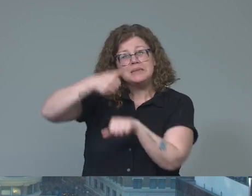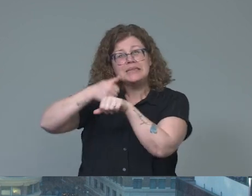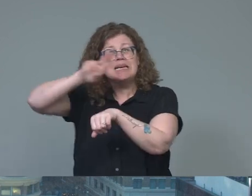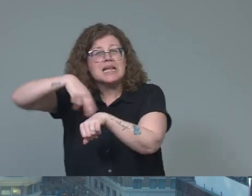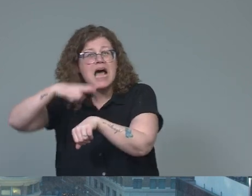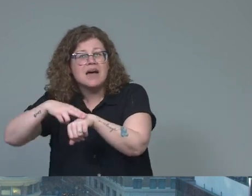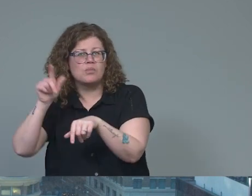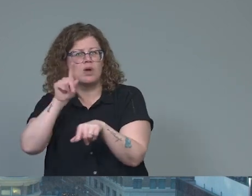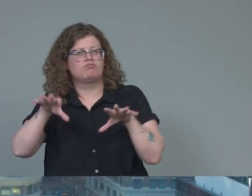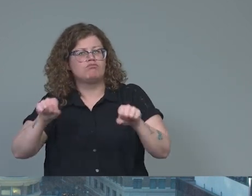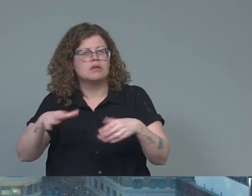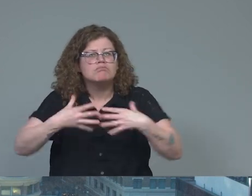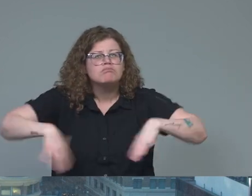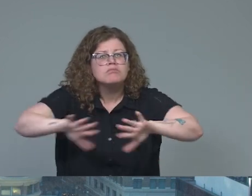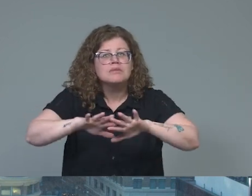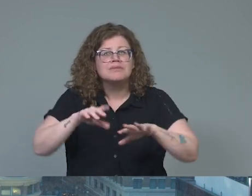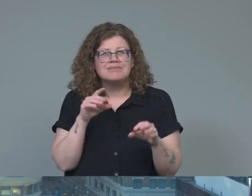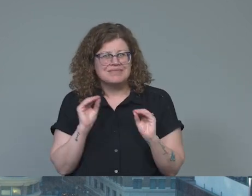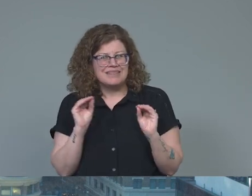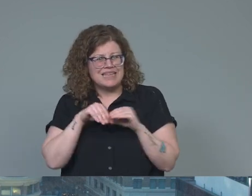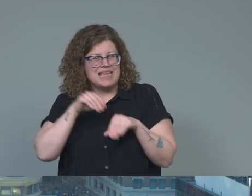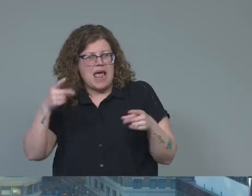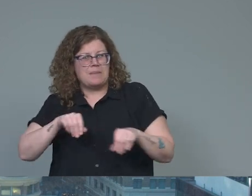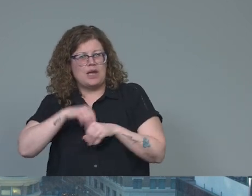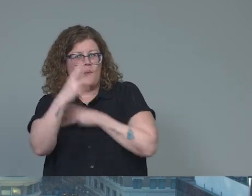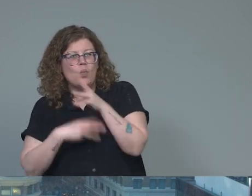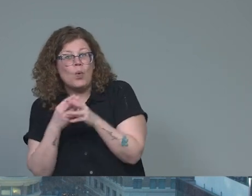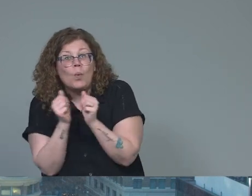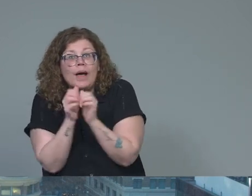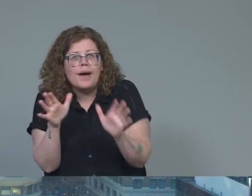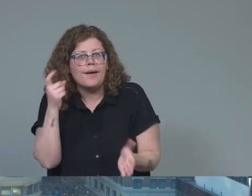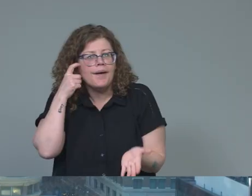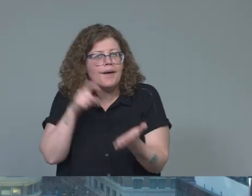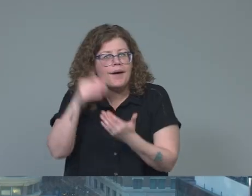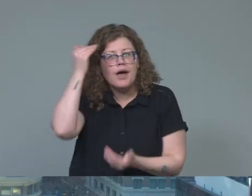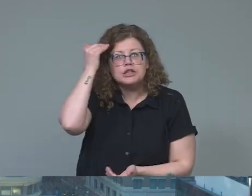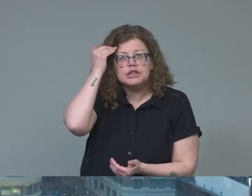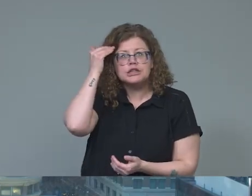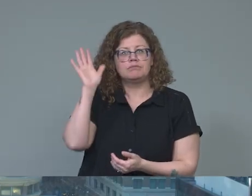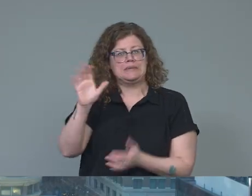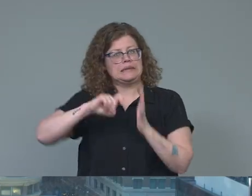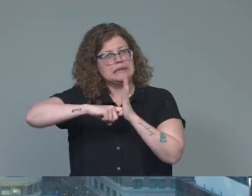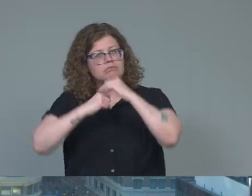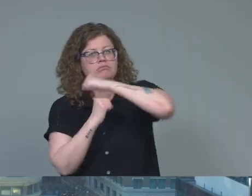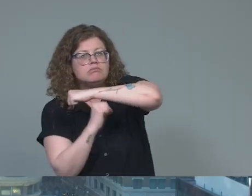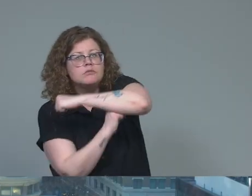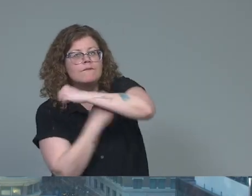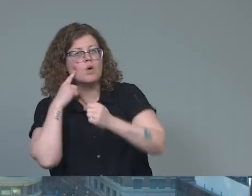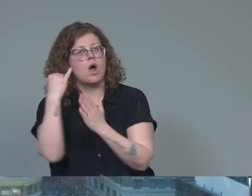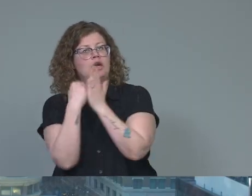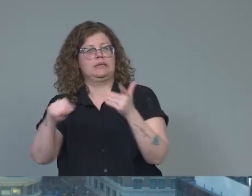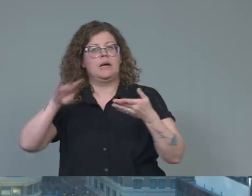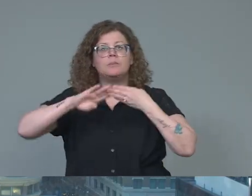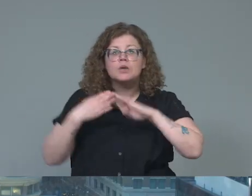without acknowledging the keystone species that are artists in our community, whether that's public art, whether that's